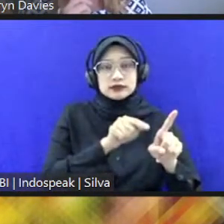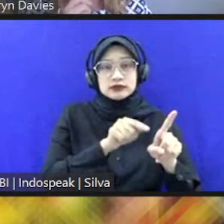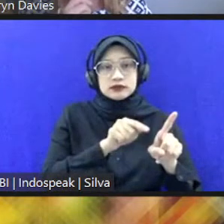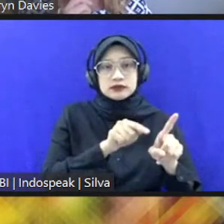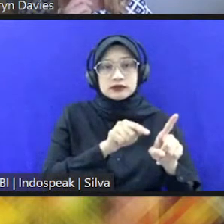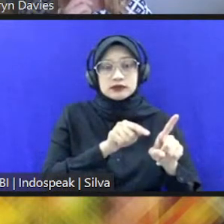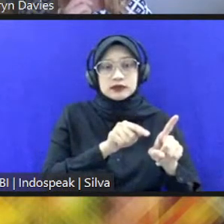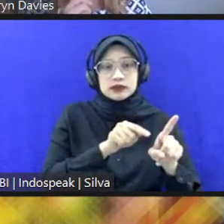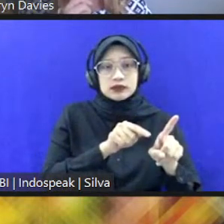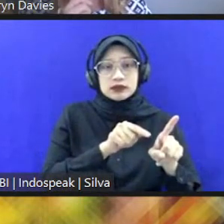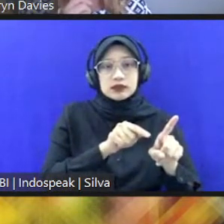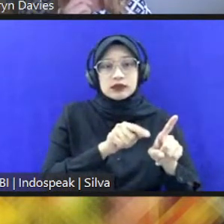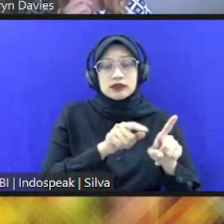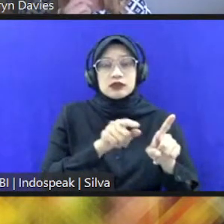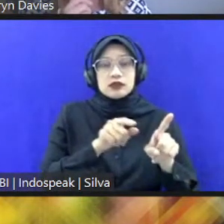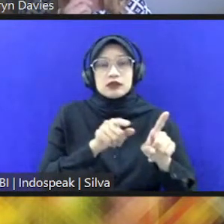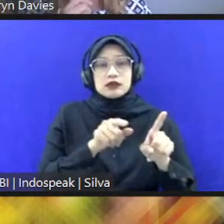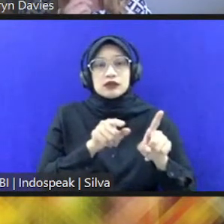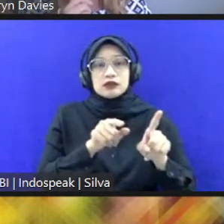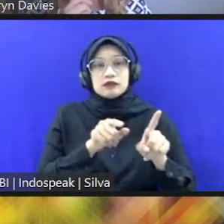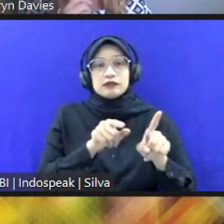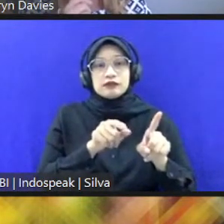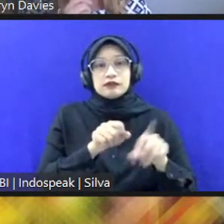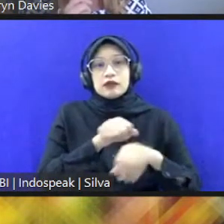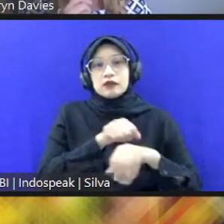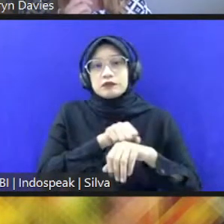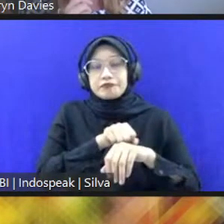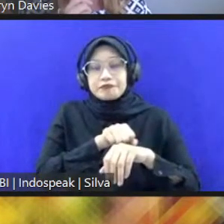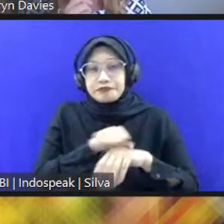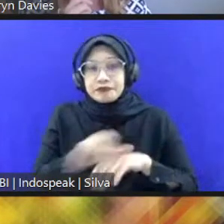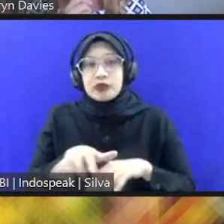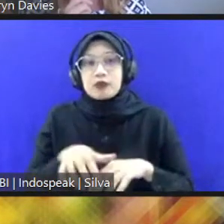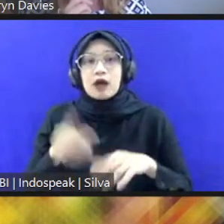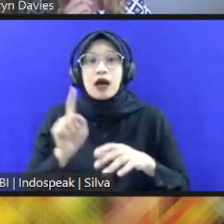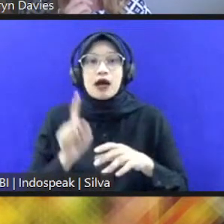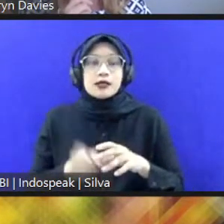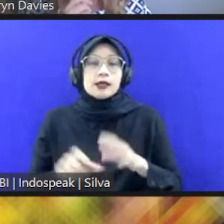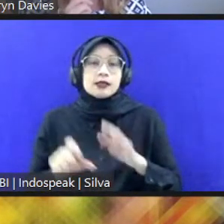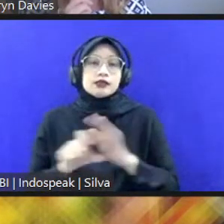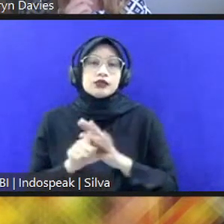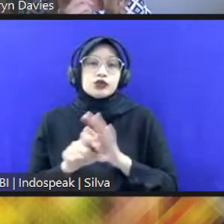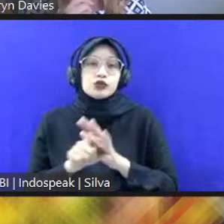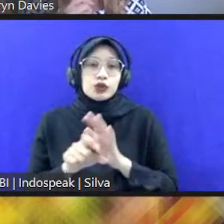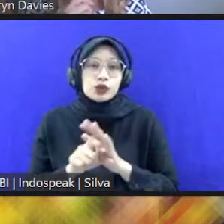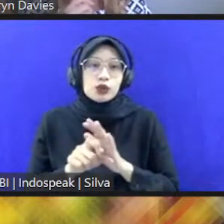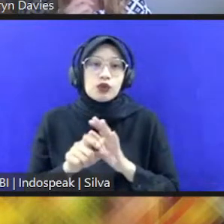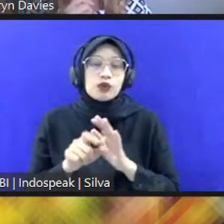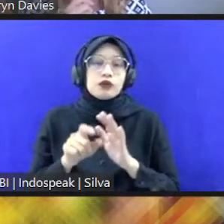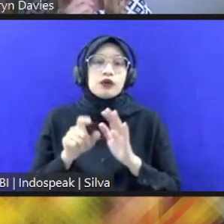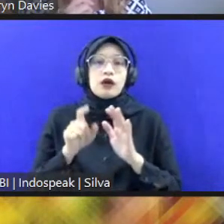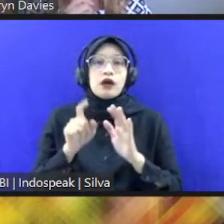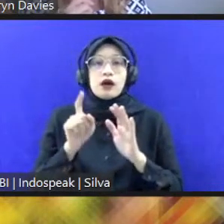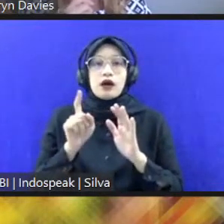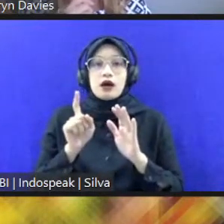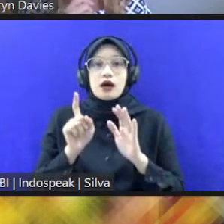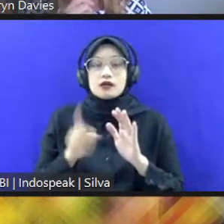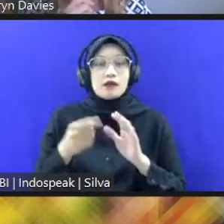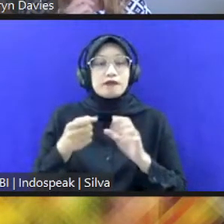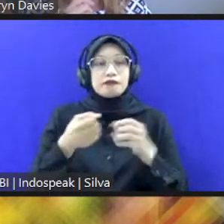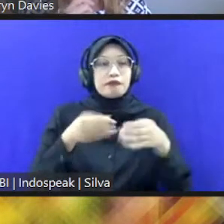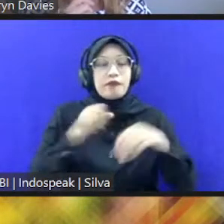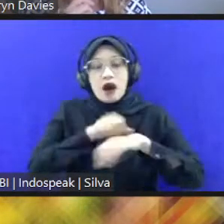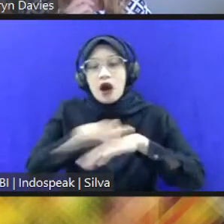sort of concern that Luki has referred to, whether there is increased popular mobilisation, perhaps involving trade unions, perhaps involving other